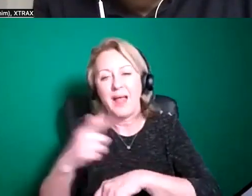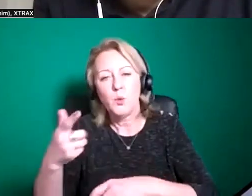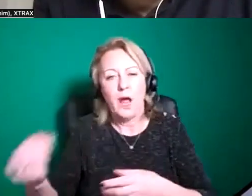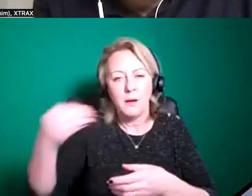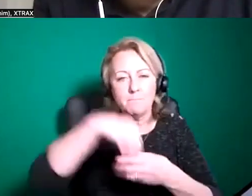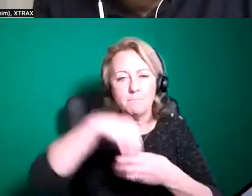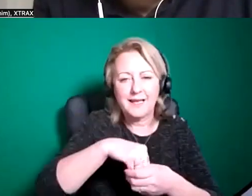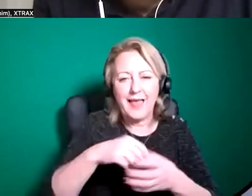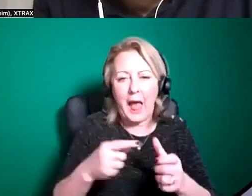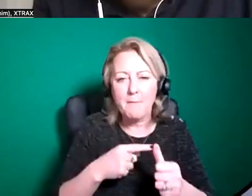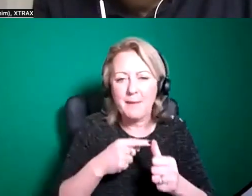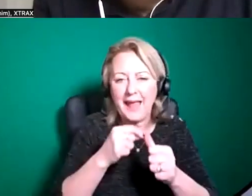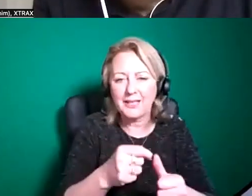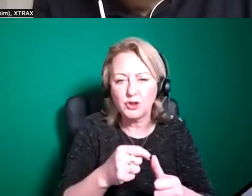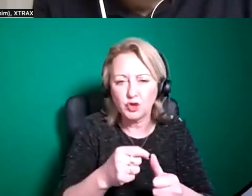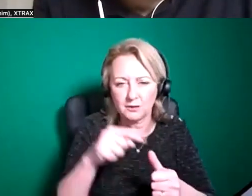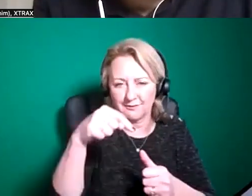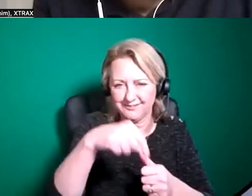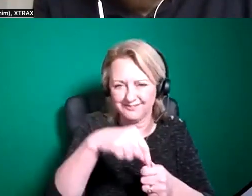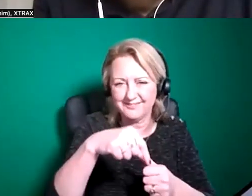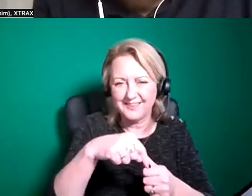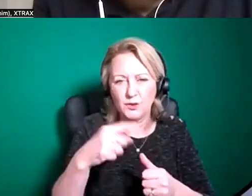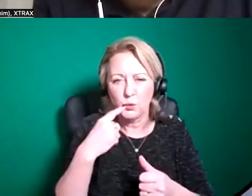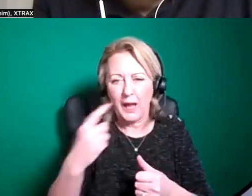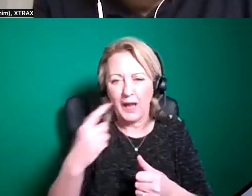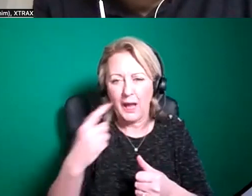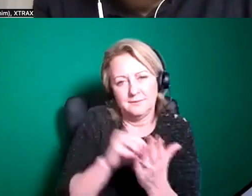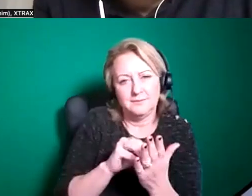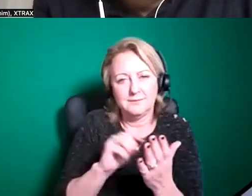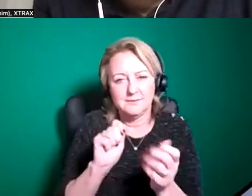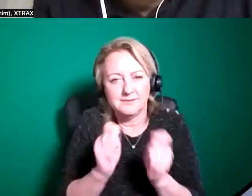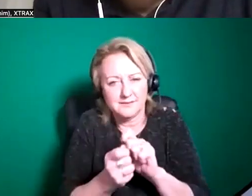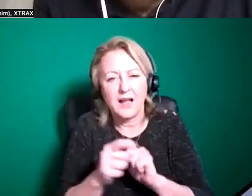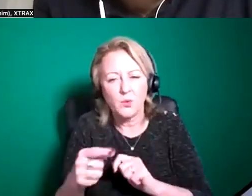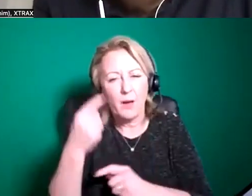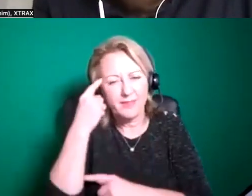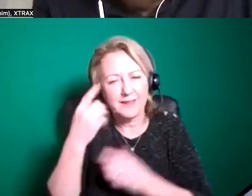know you've got that year to make it and then uh put in an application so i'd be looking at that sort of time scale